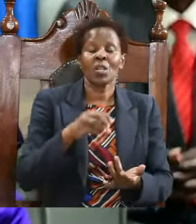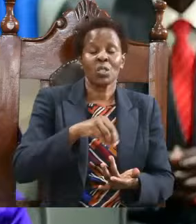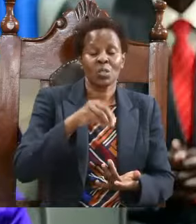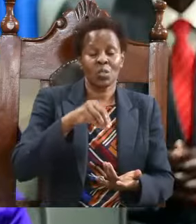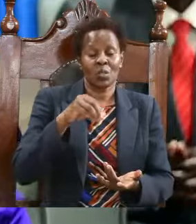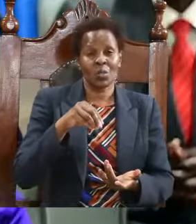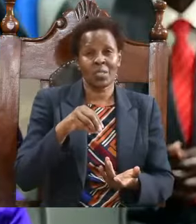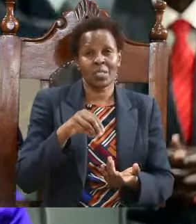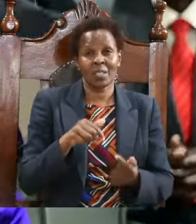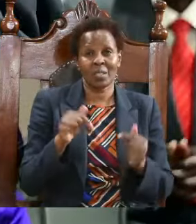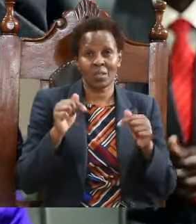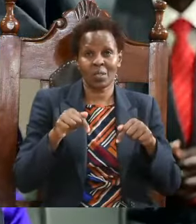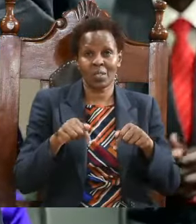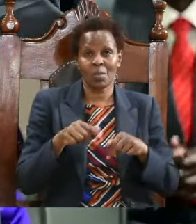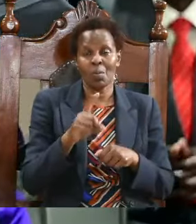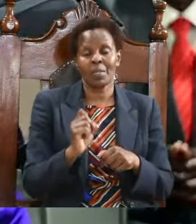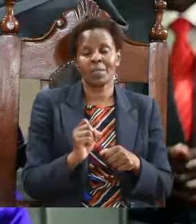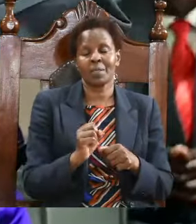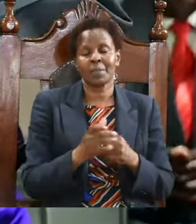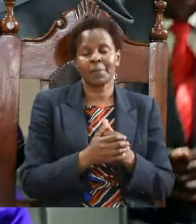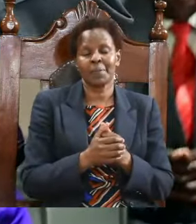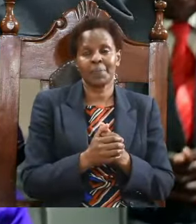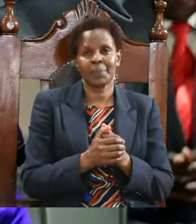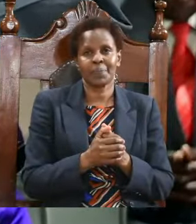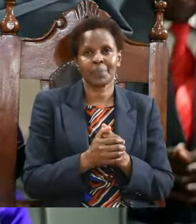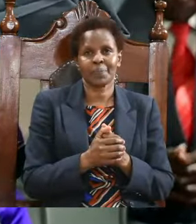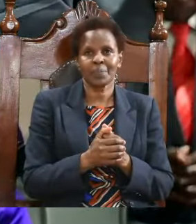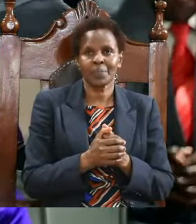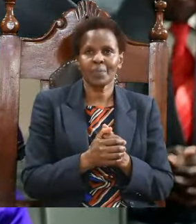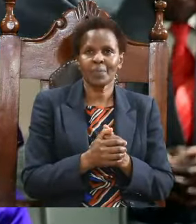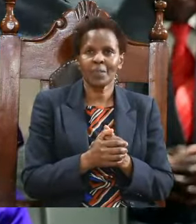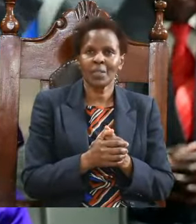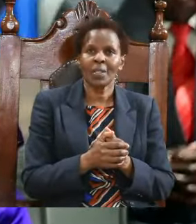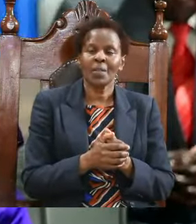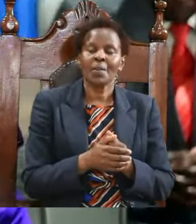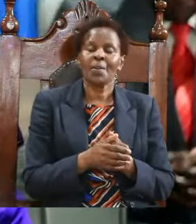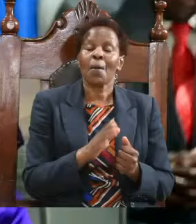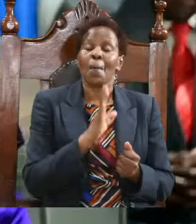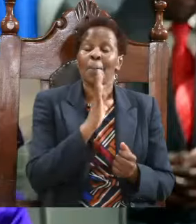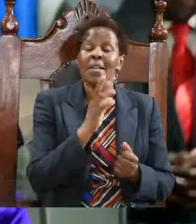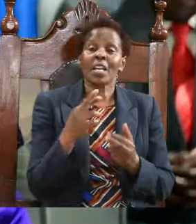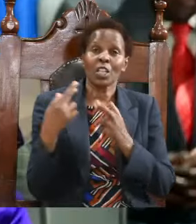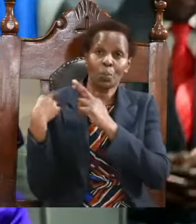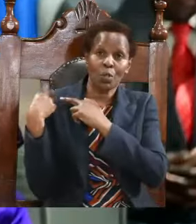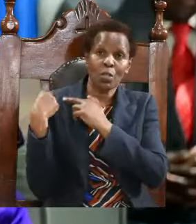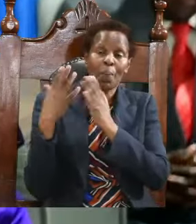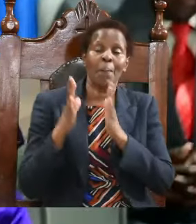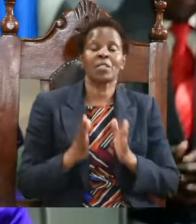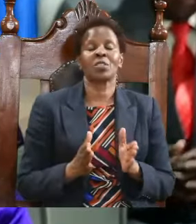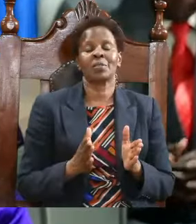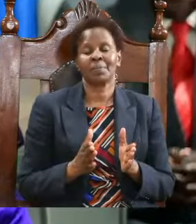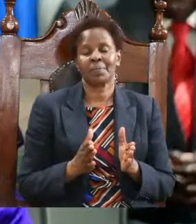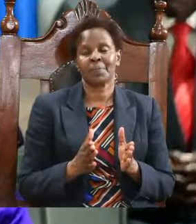life, because we have to make them, we must also take responsibility. We must also